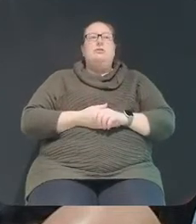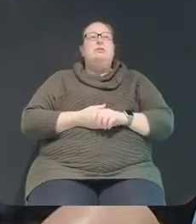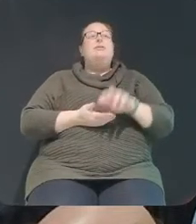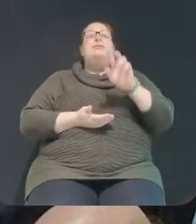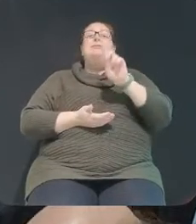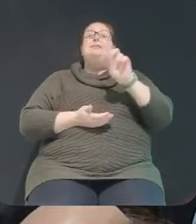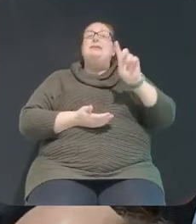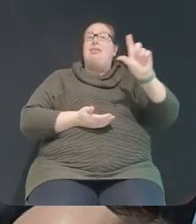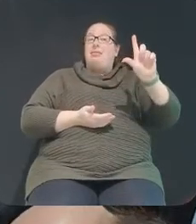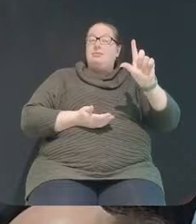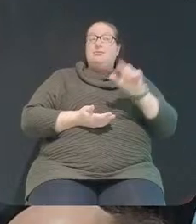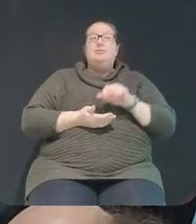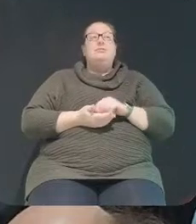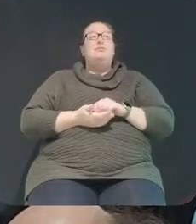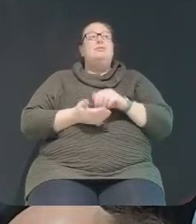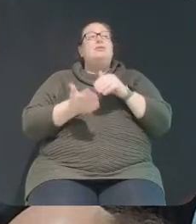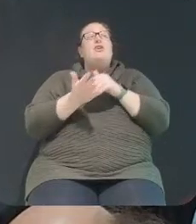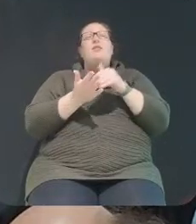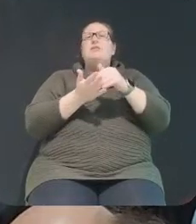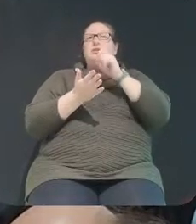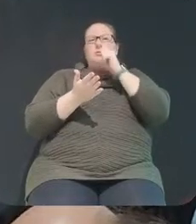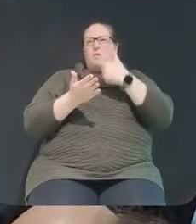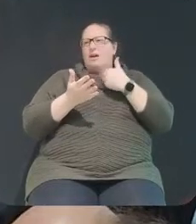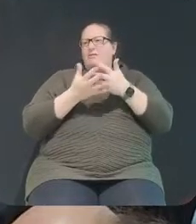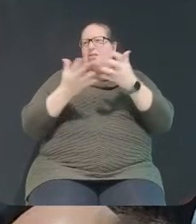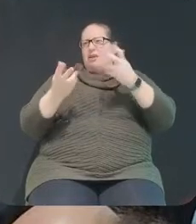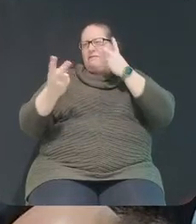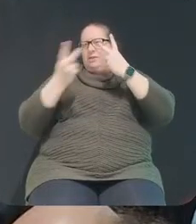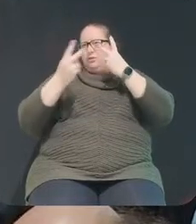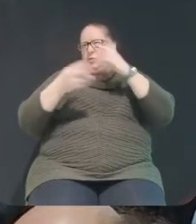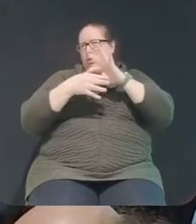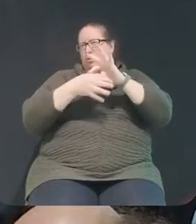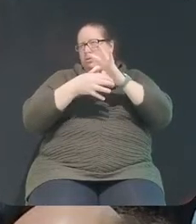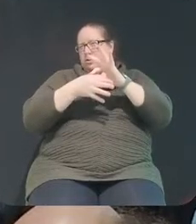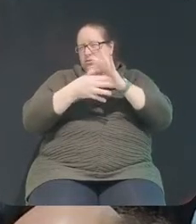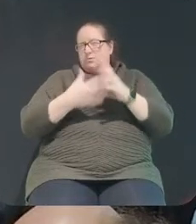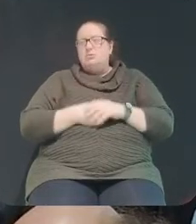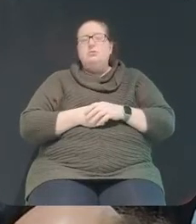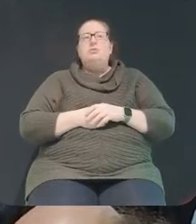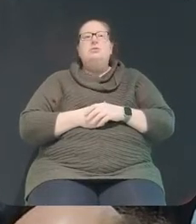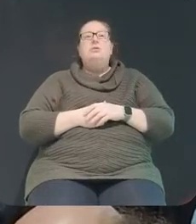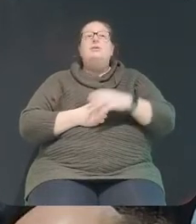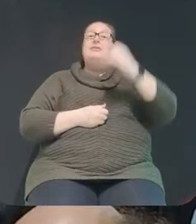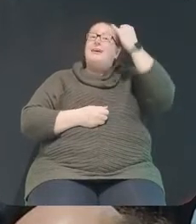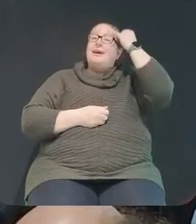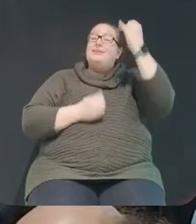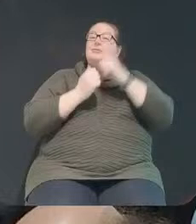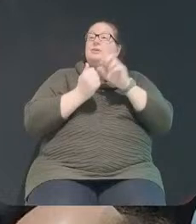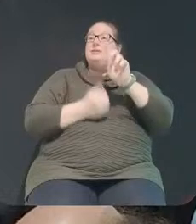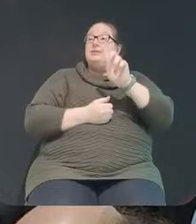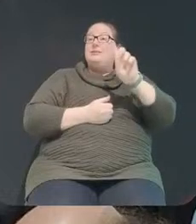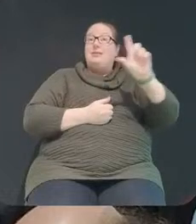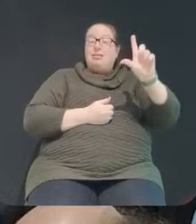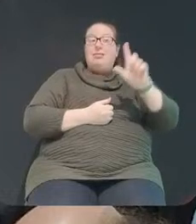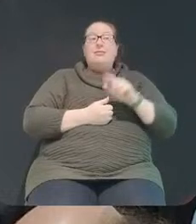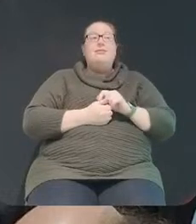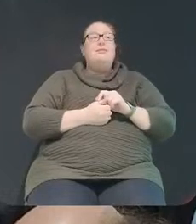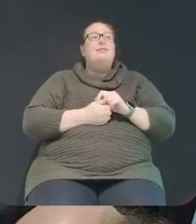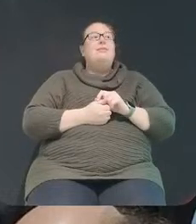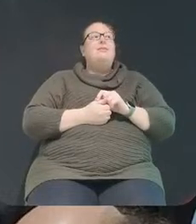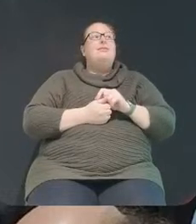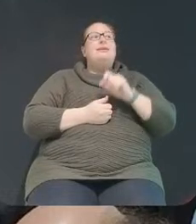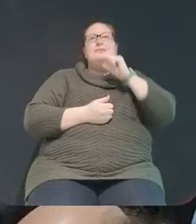often topics without as much visual content as other topics. The idea with digital document libraries is to not